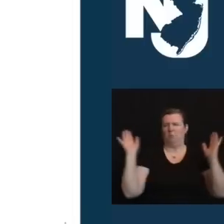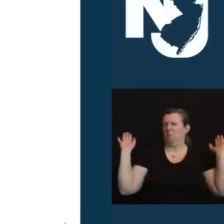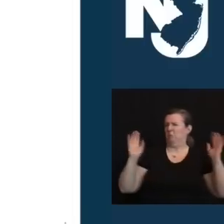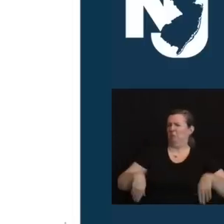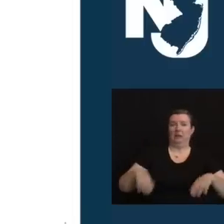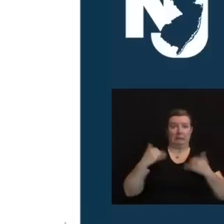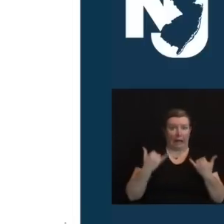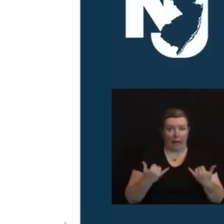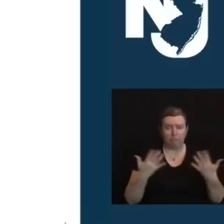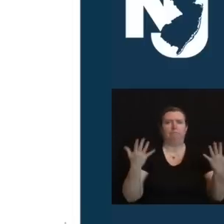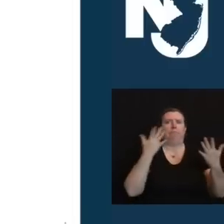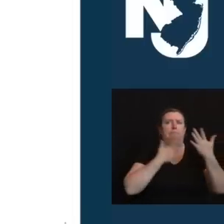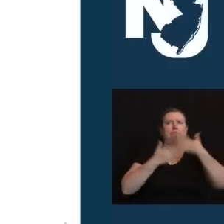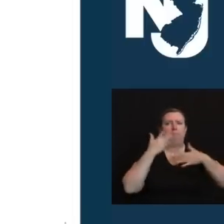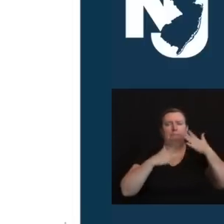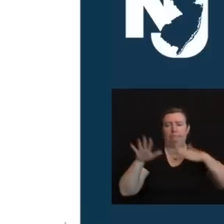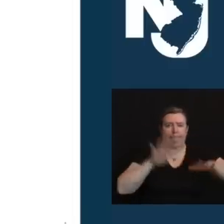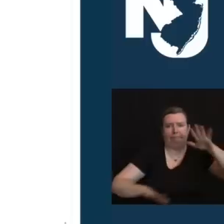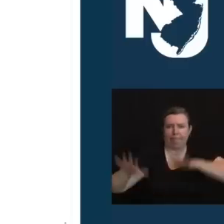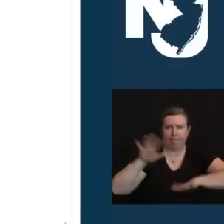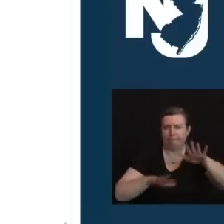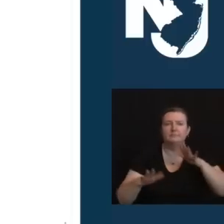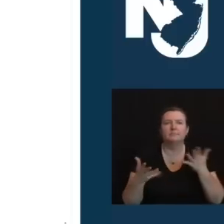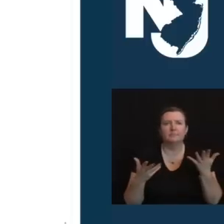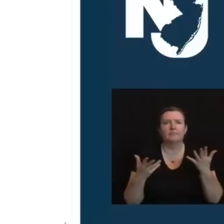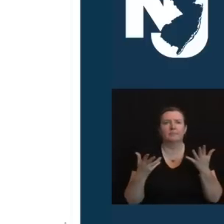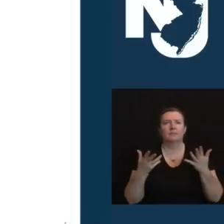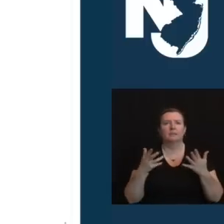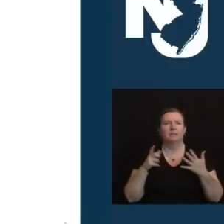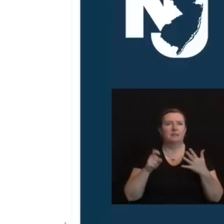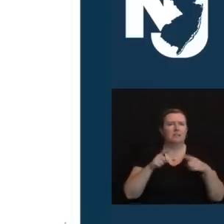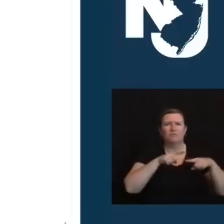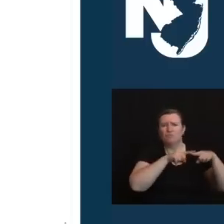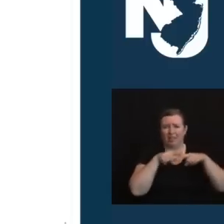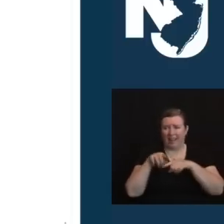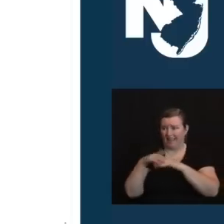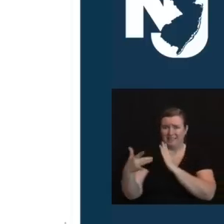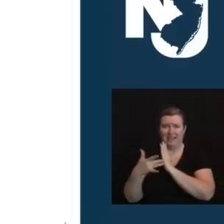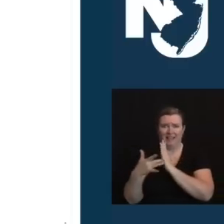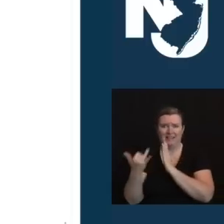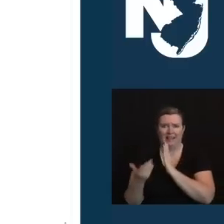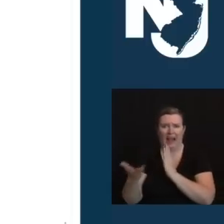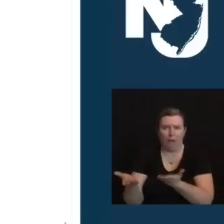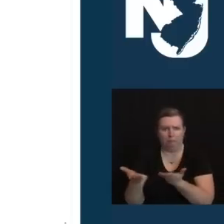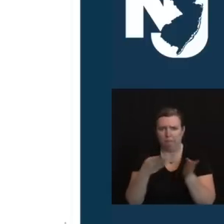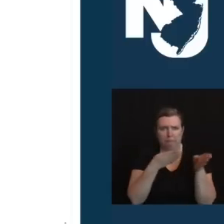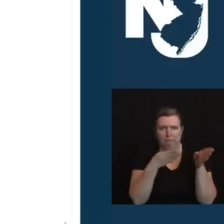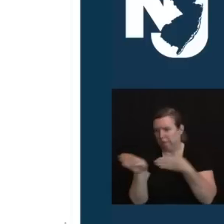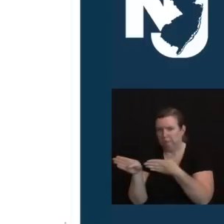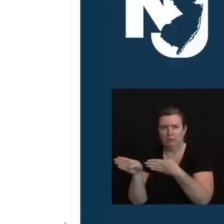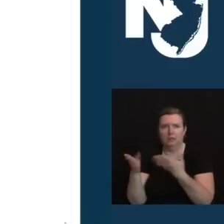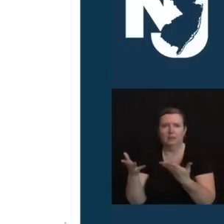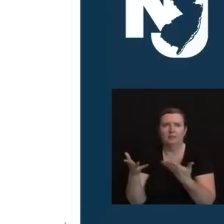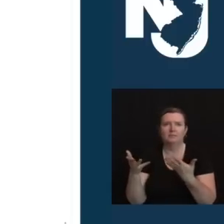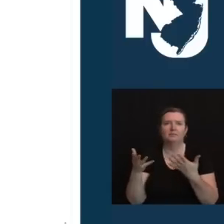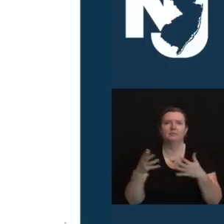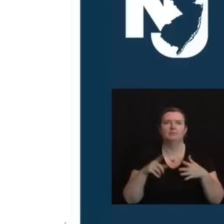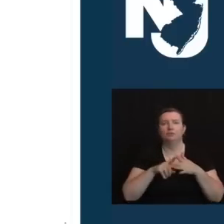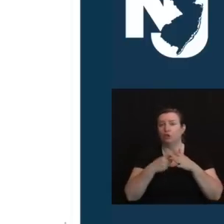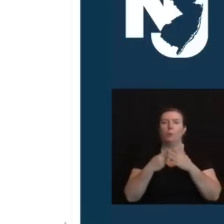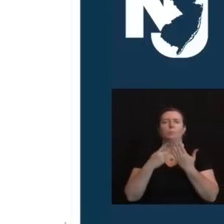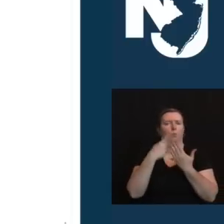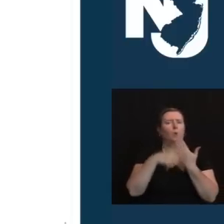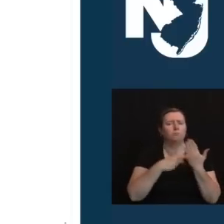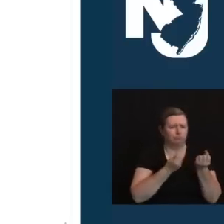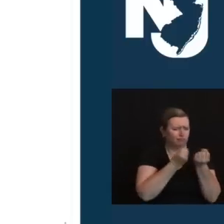limited capacity and more need to rely on technology, we're going to be launching a program to provide direct support to those